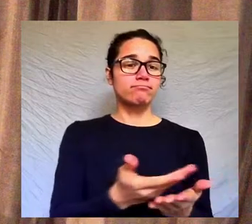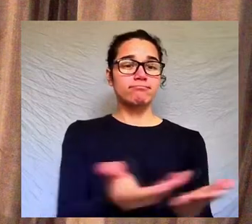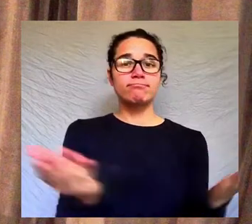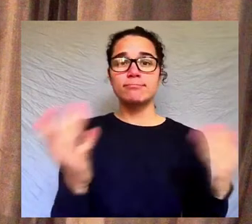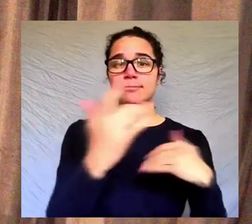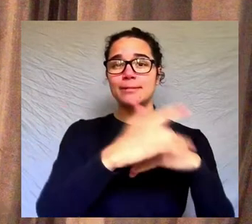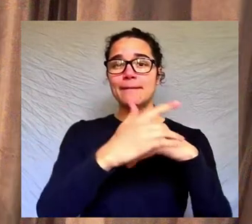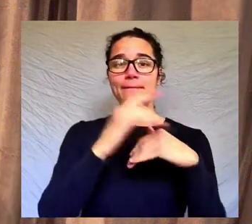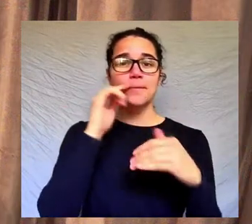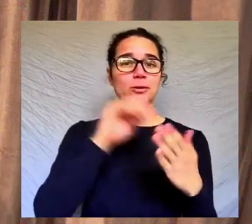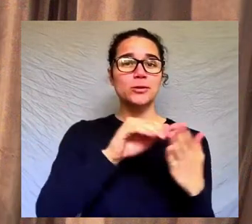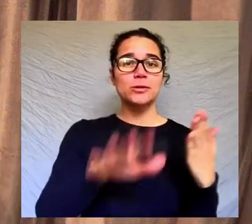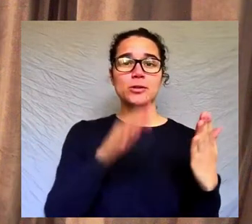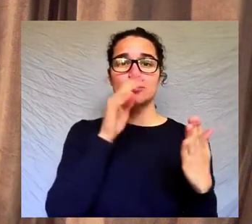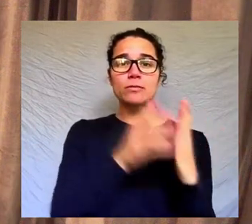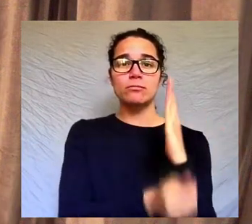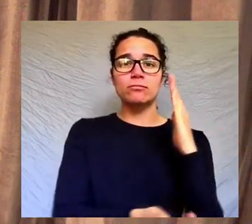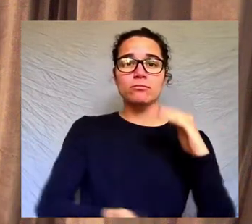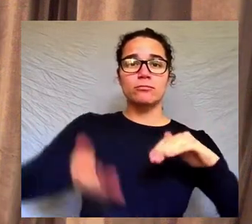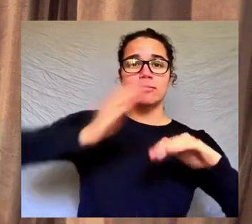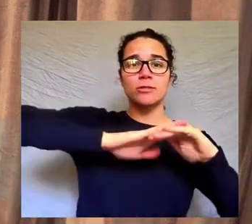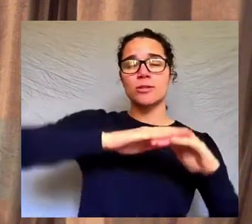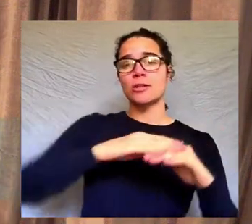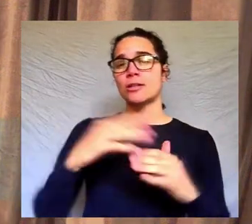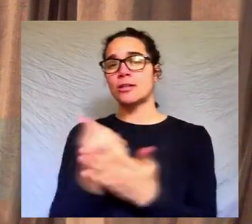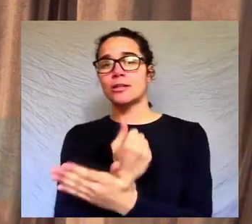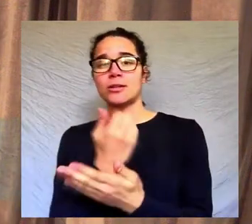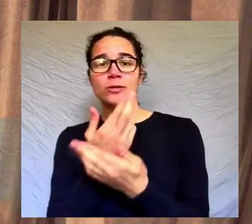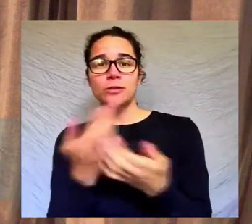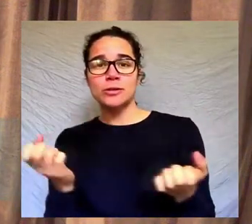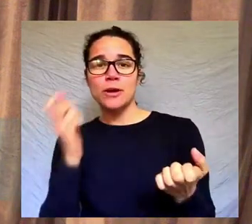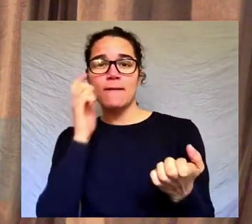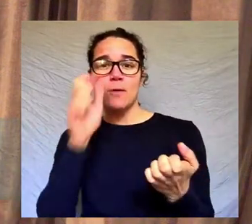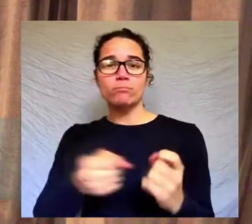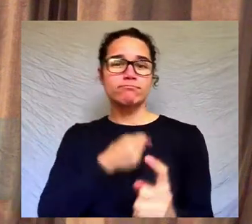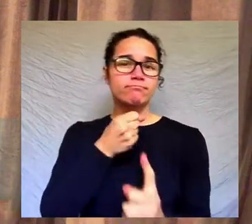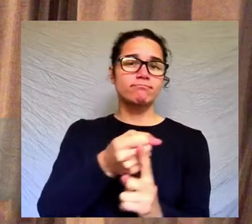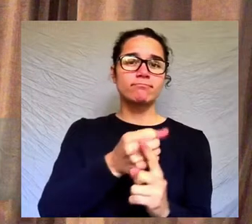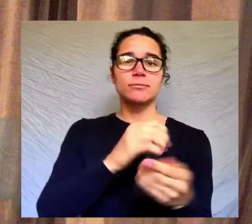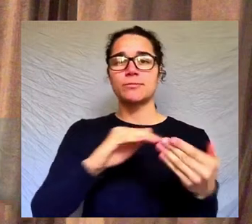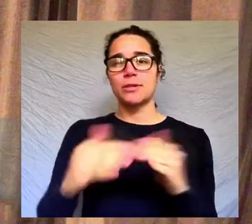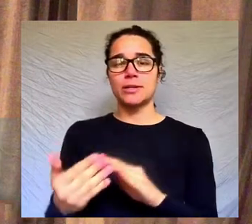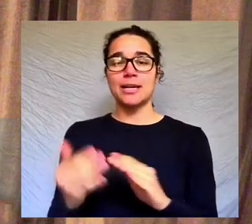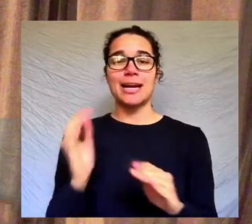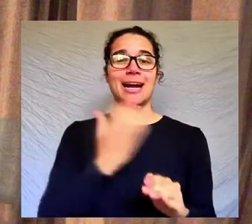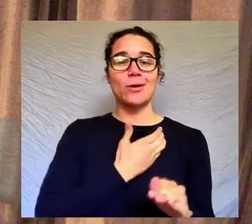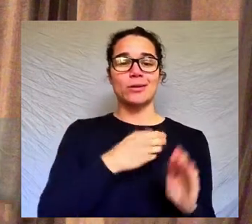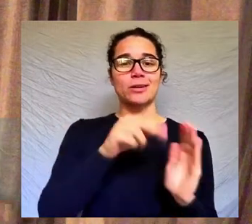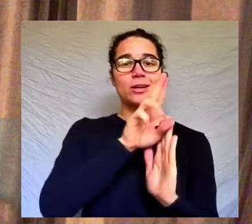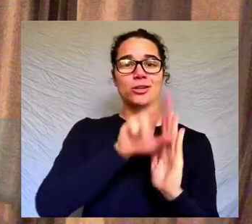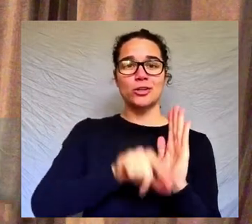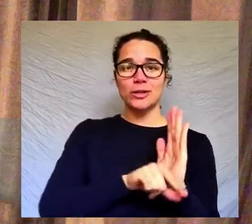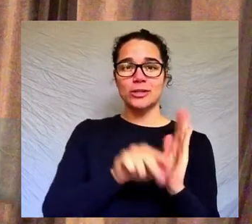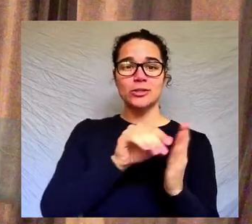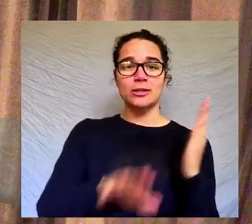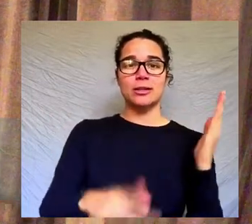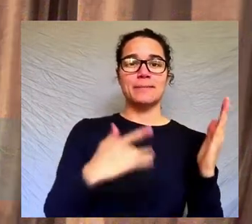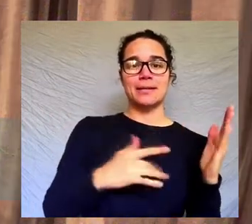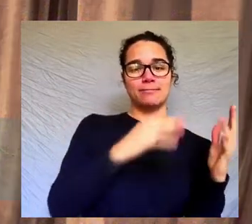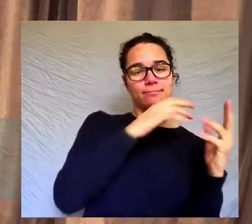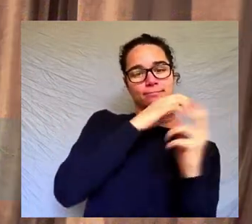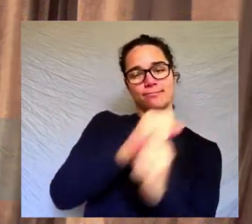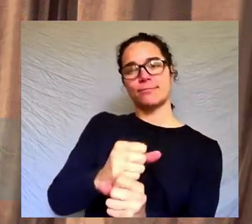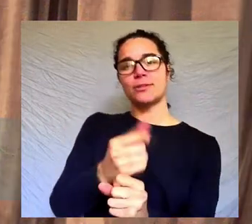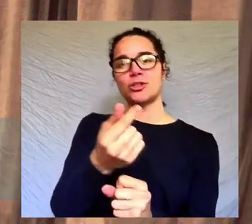skills and resources to making a difference in their community, our undergraduate students are often drawn to GW to continue